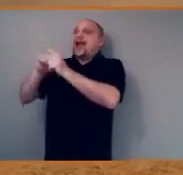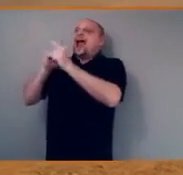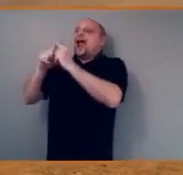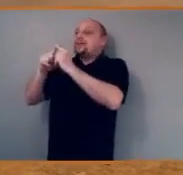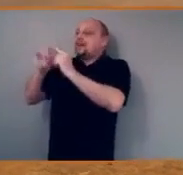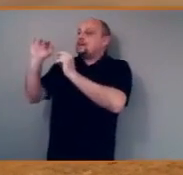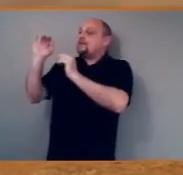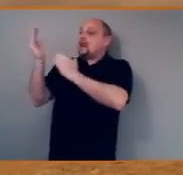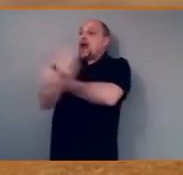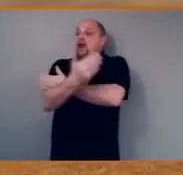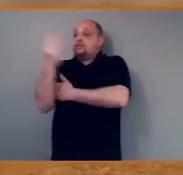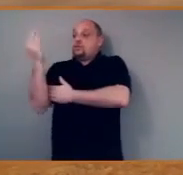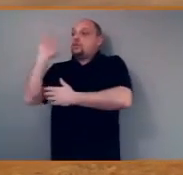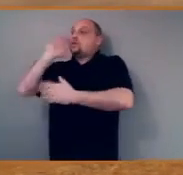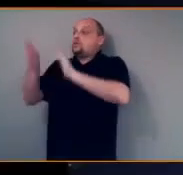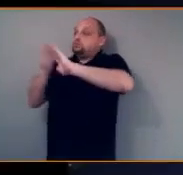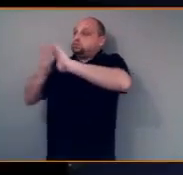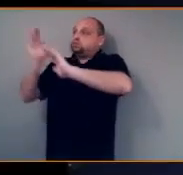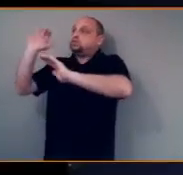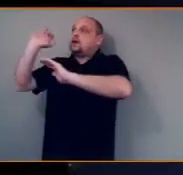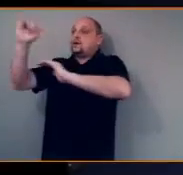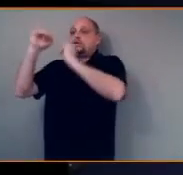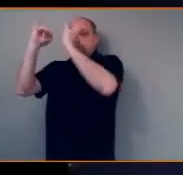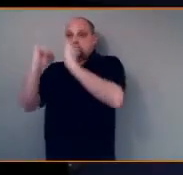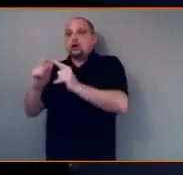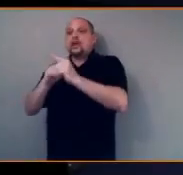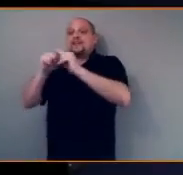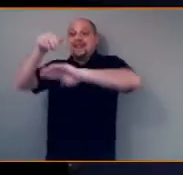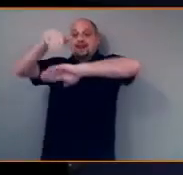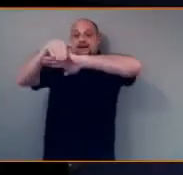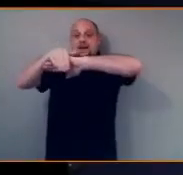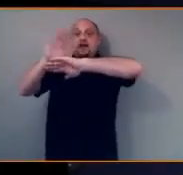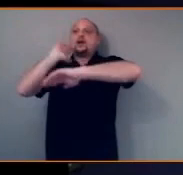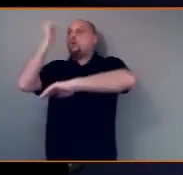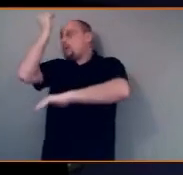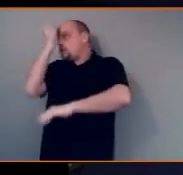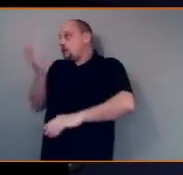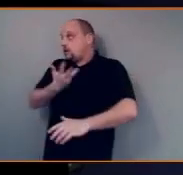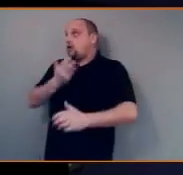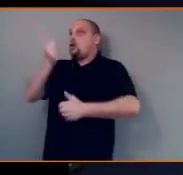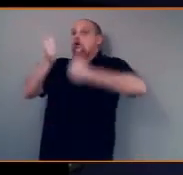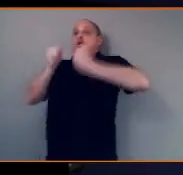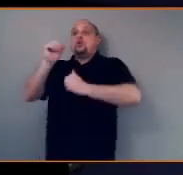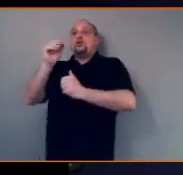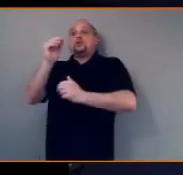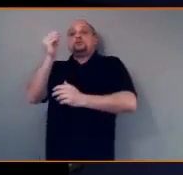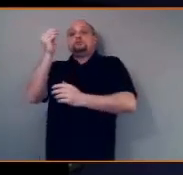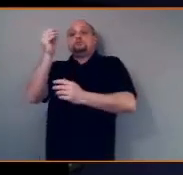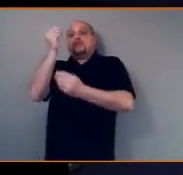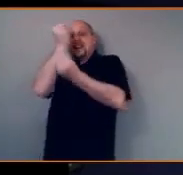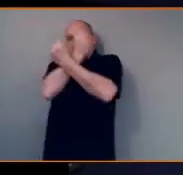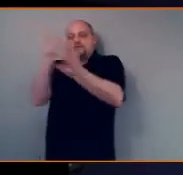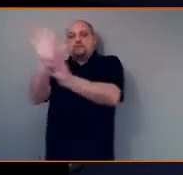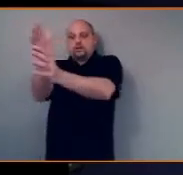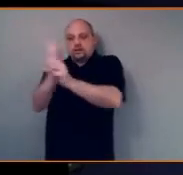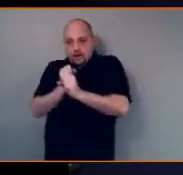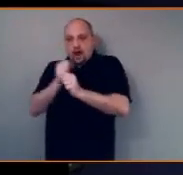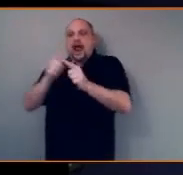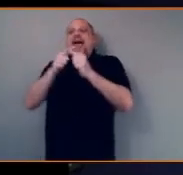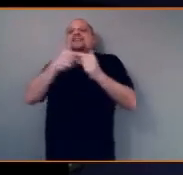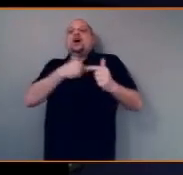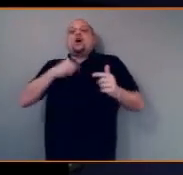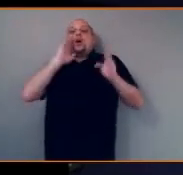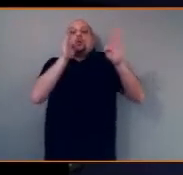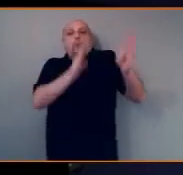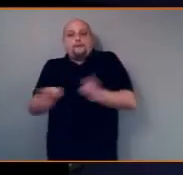instructions. And before it finishes for the day, it will radio back what the information they got, and we'll use that to plan the next day while Perseverance